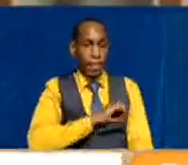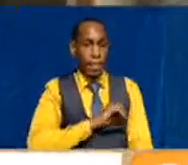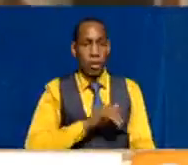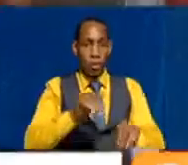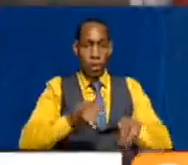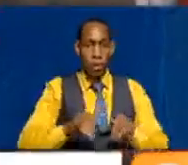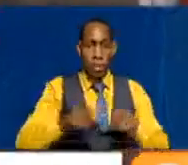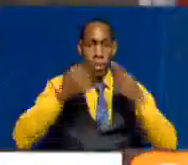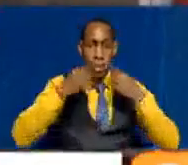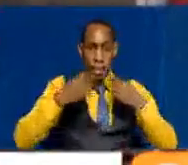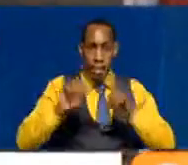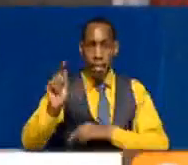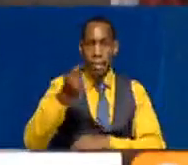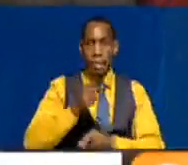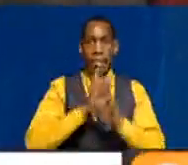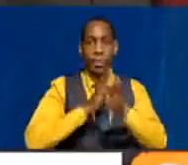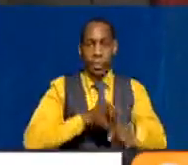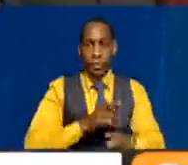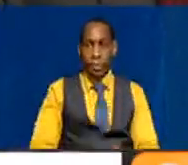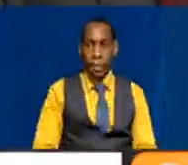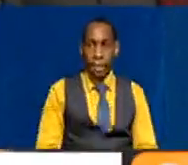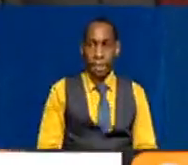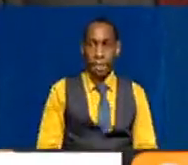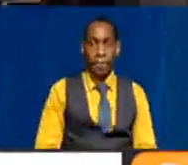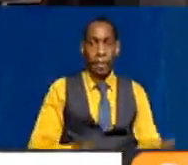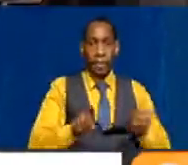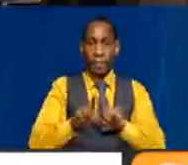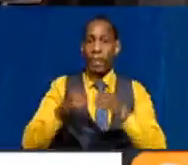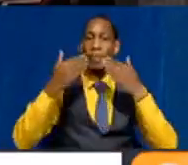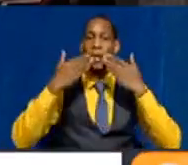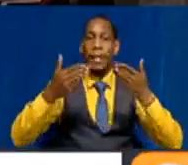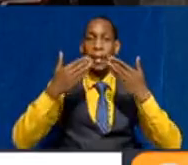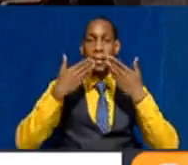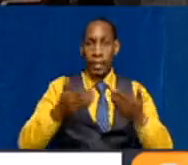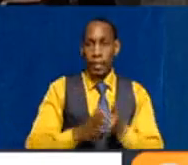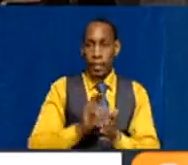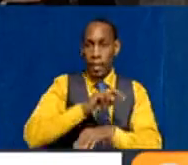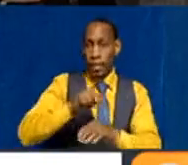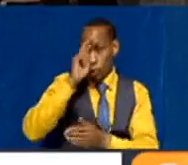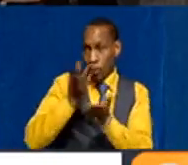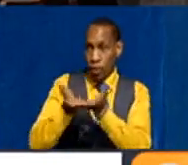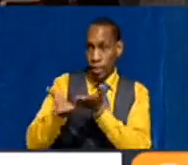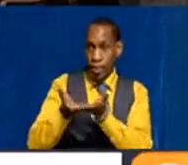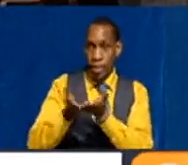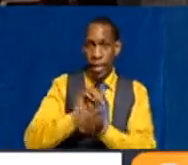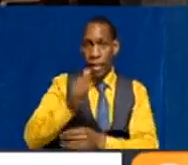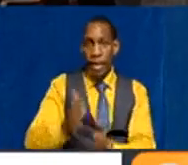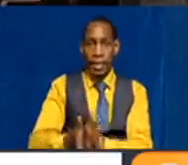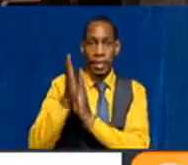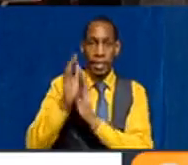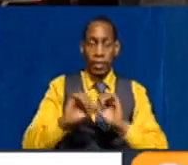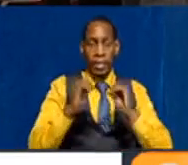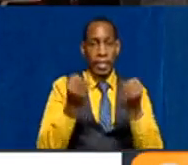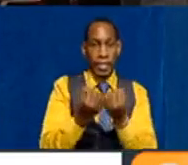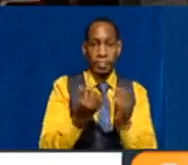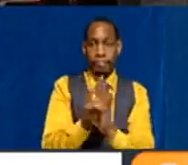for declaration of the presidential results. We also appreciate the National Police Service and all other security